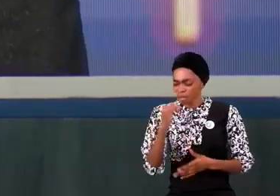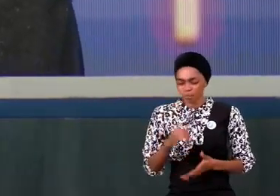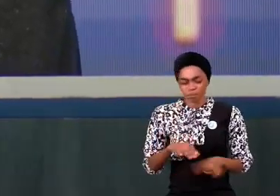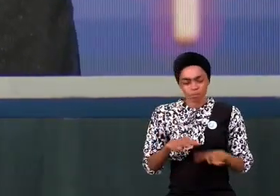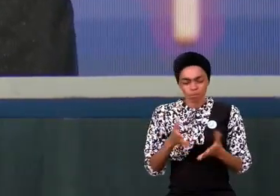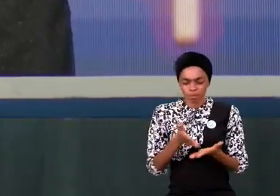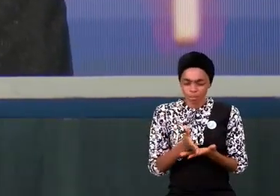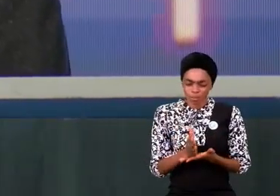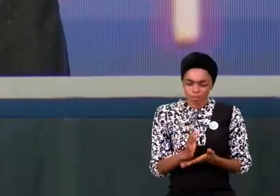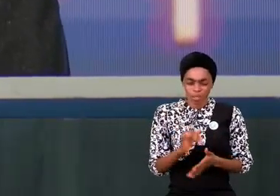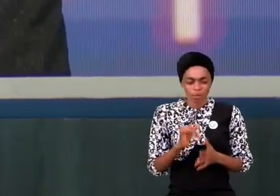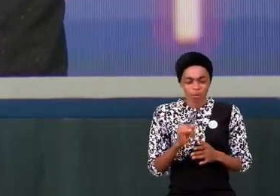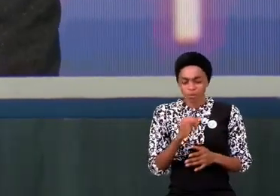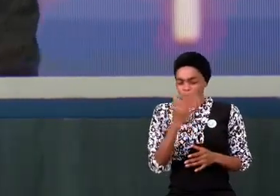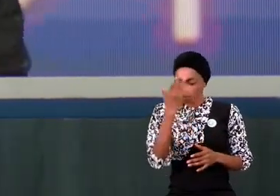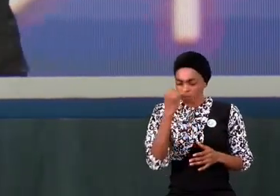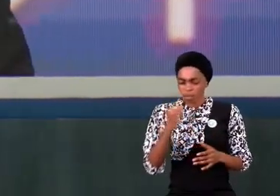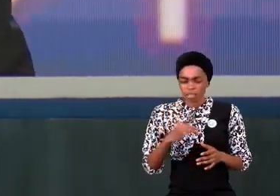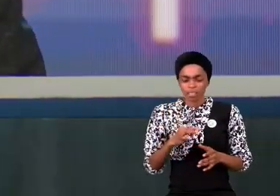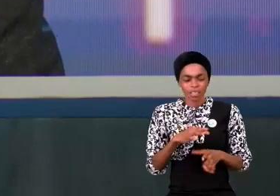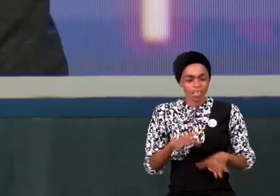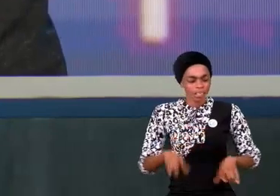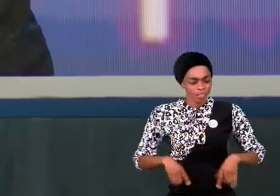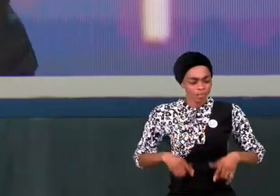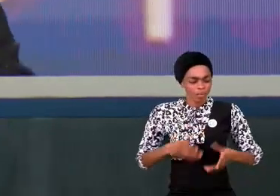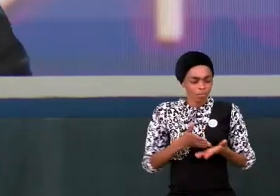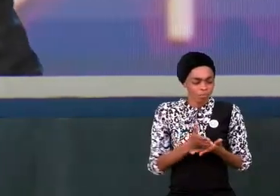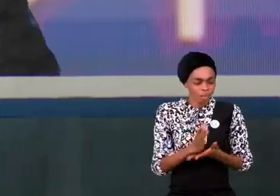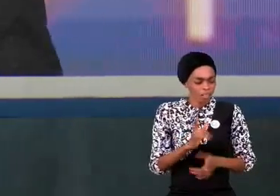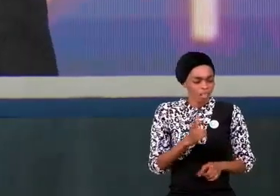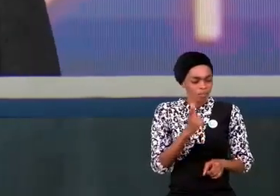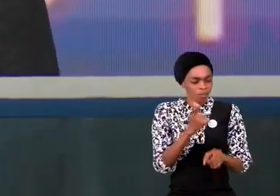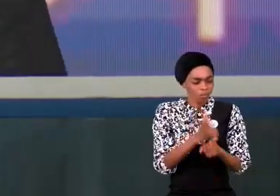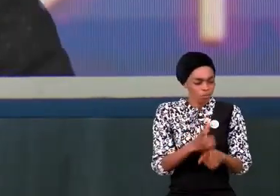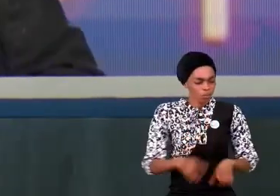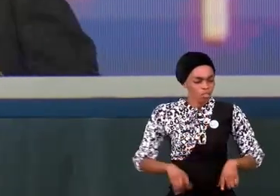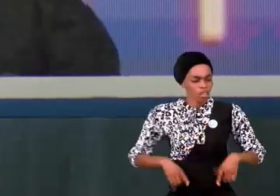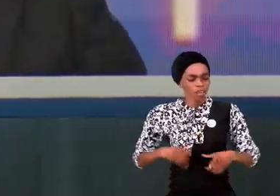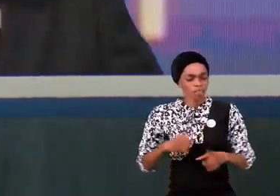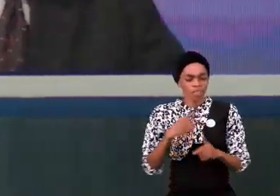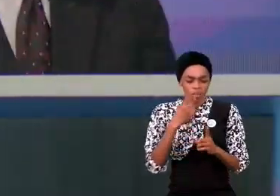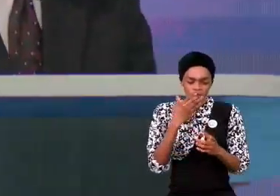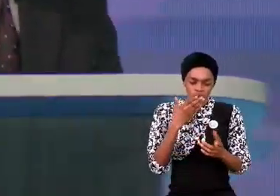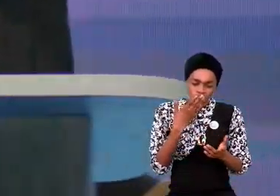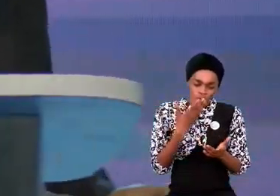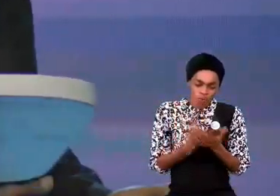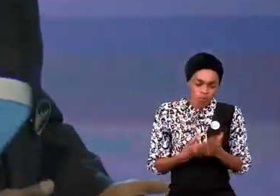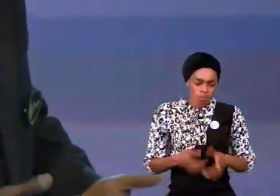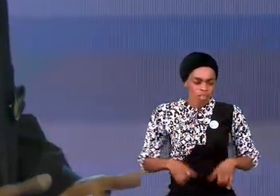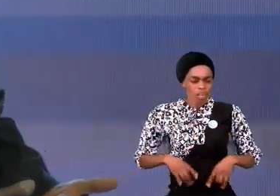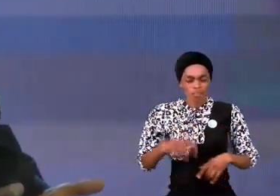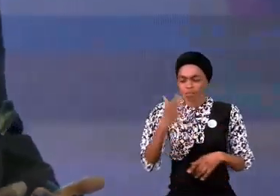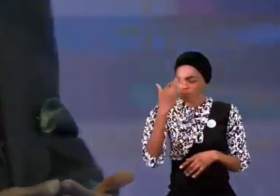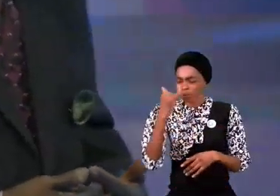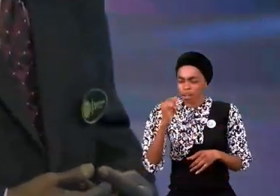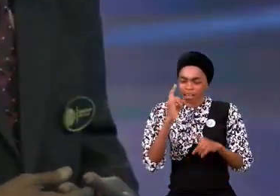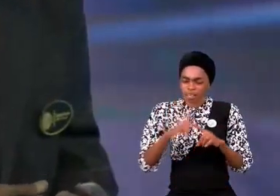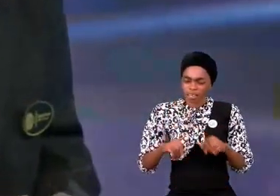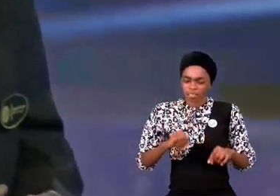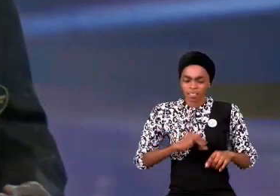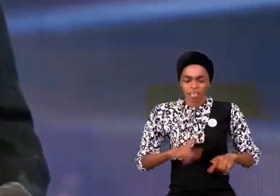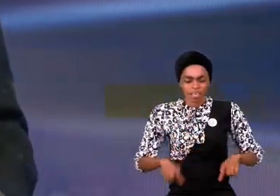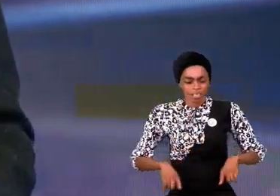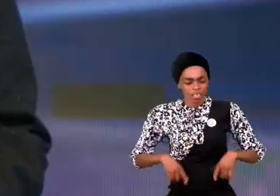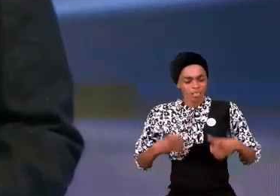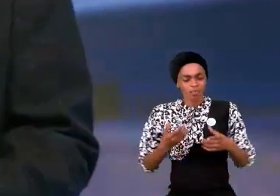a positive life? Why can't I live a righteous life? All those areas of sorrow